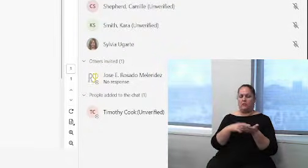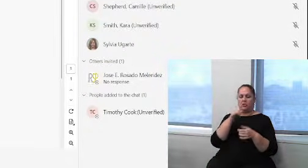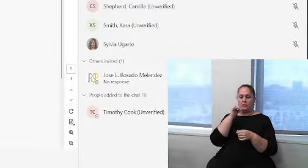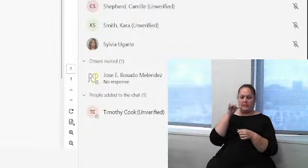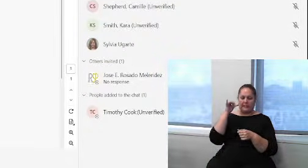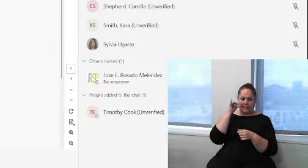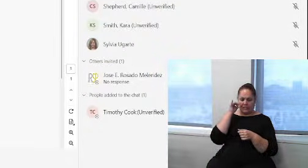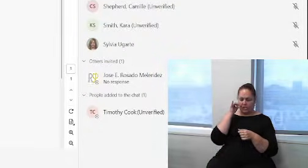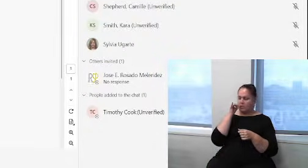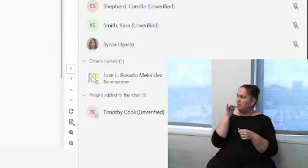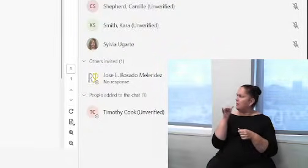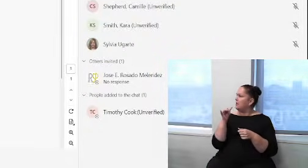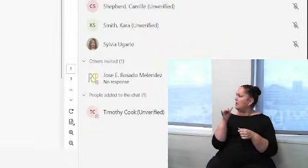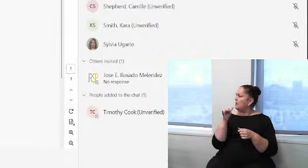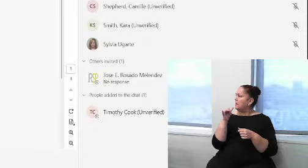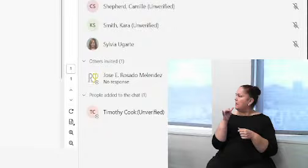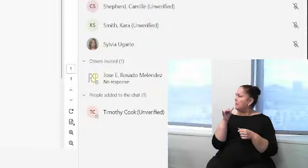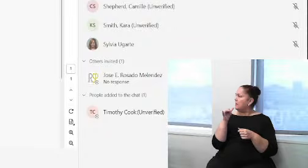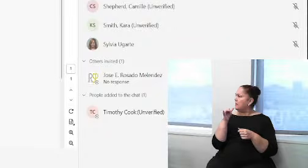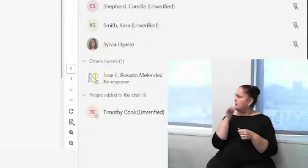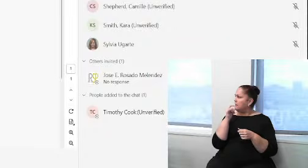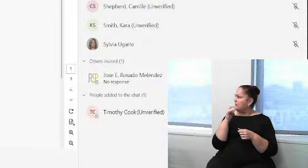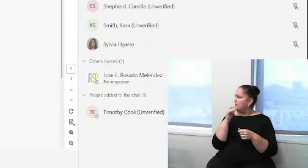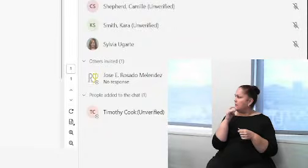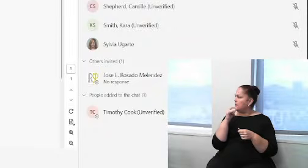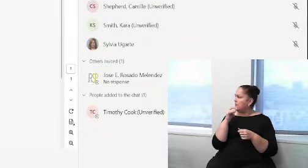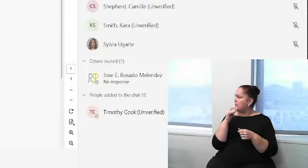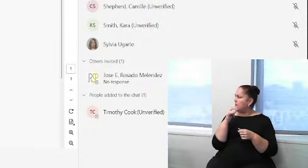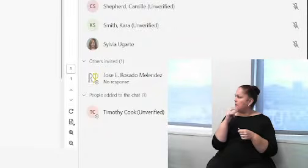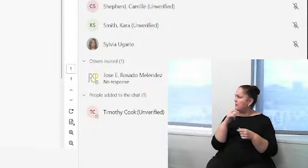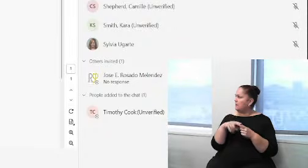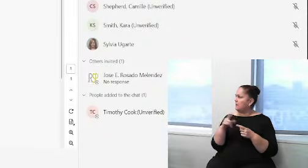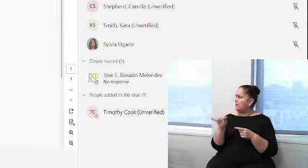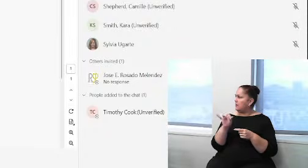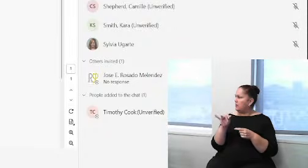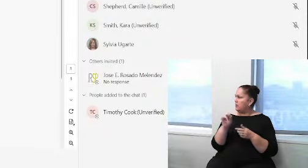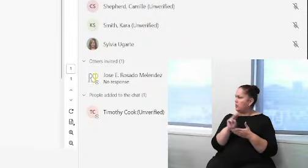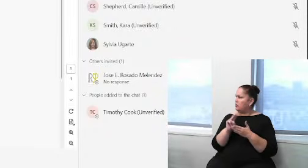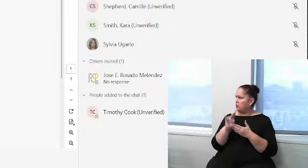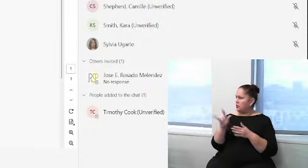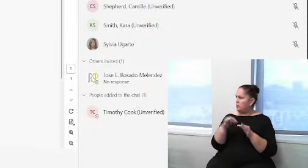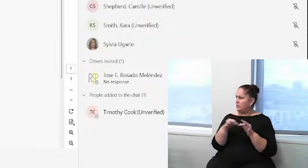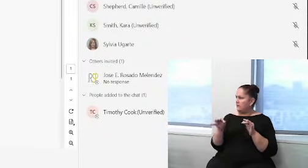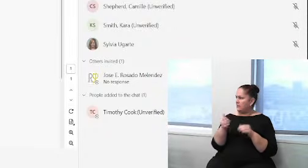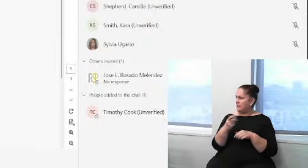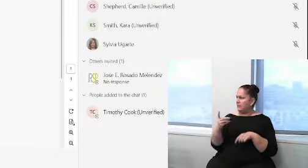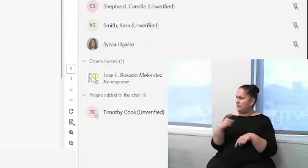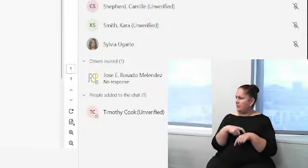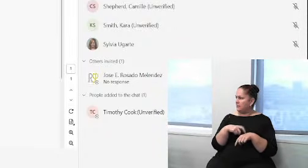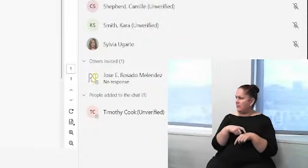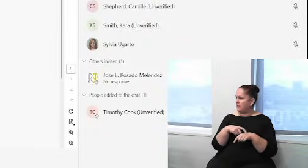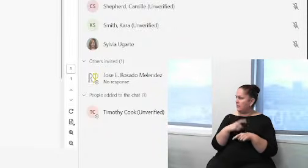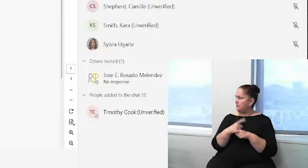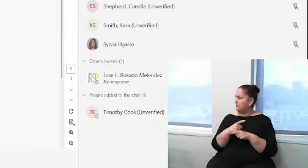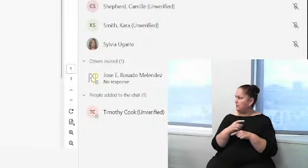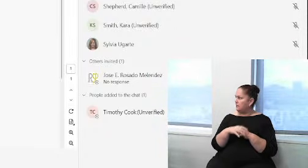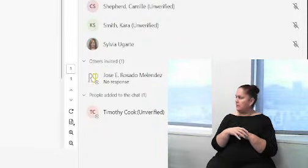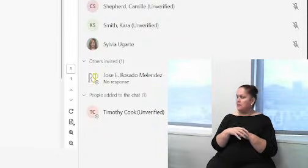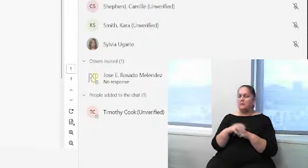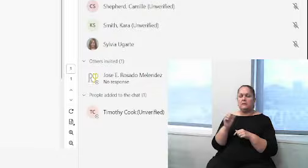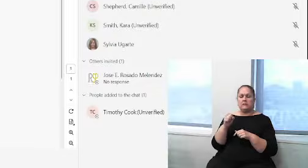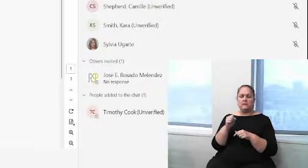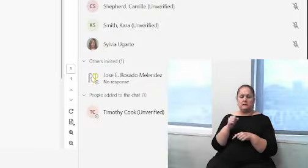And as we discussed yesterday, you've reviewed Mr. Shearman's SIR rebuttal. Yes. And he also uses that phrase a number of times,